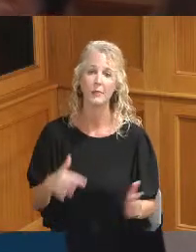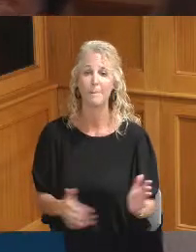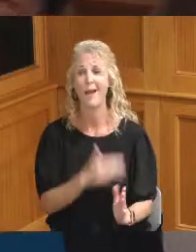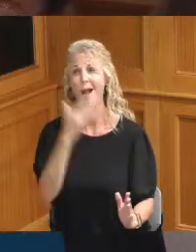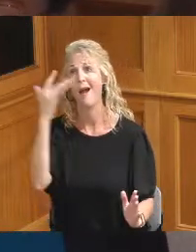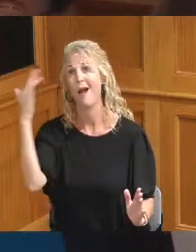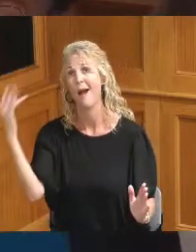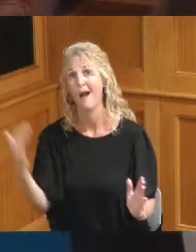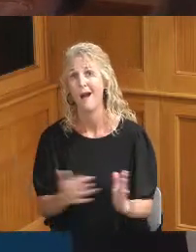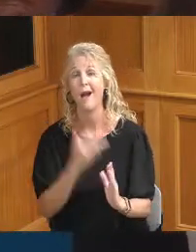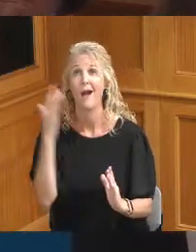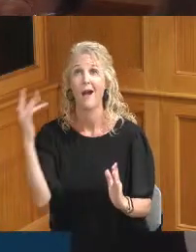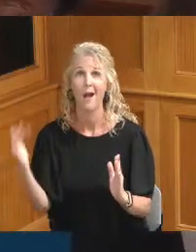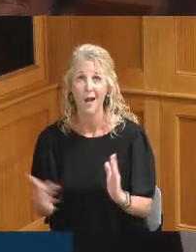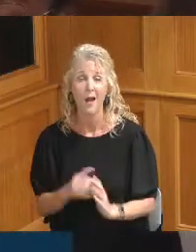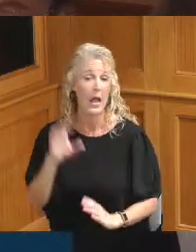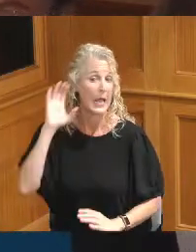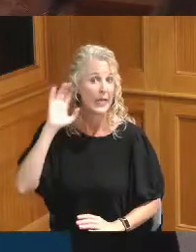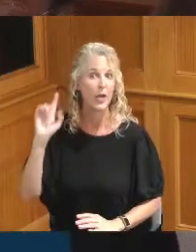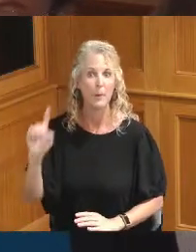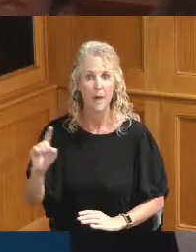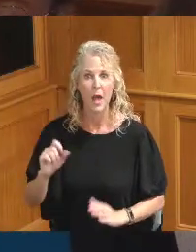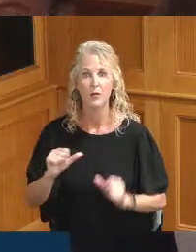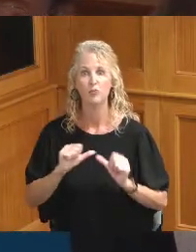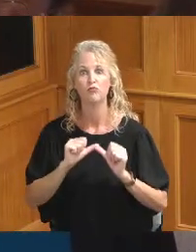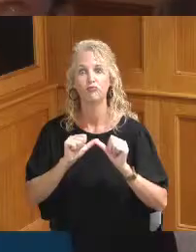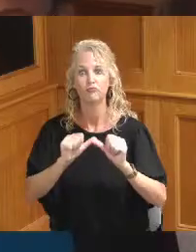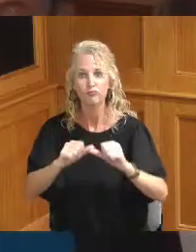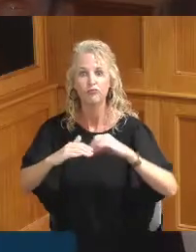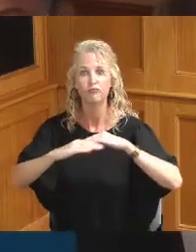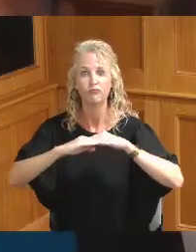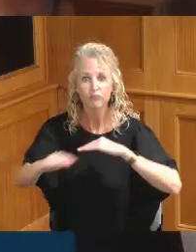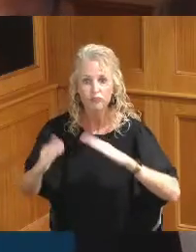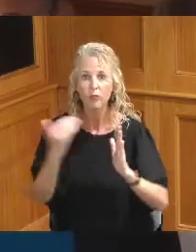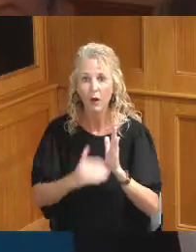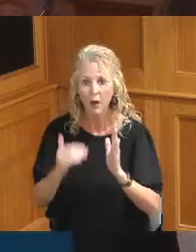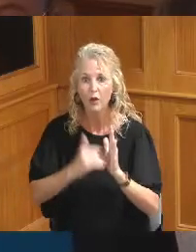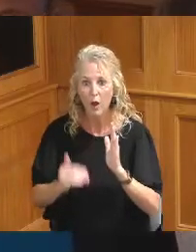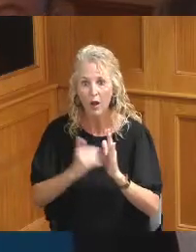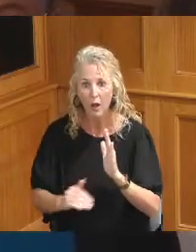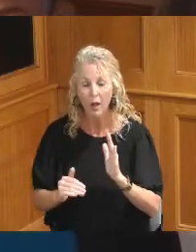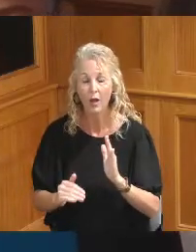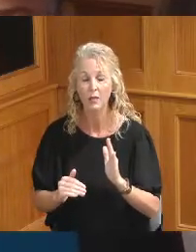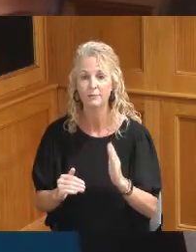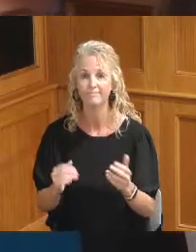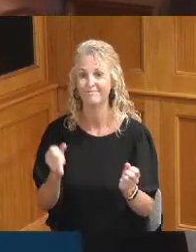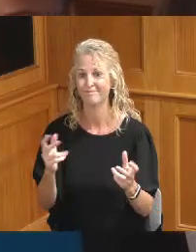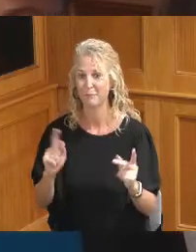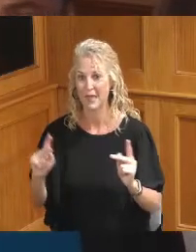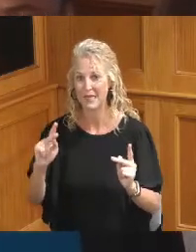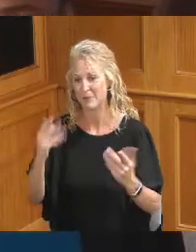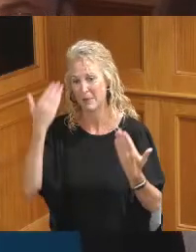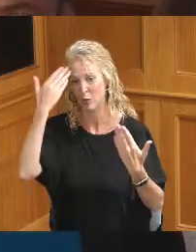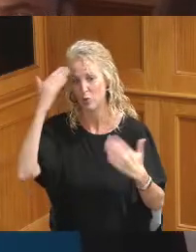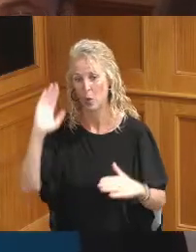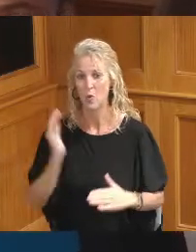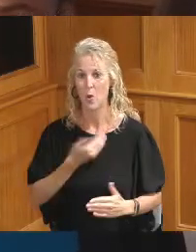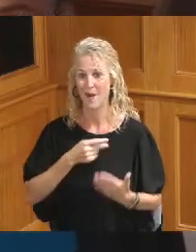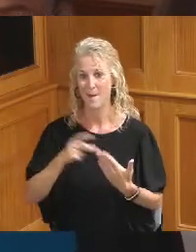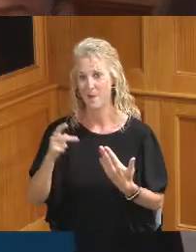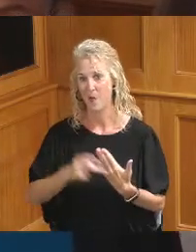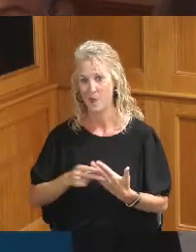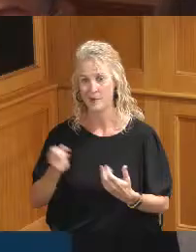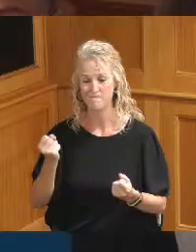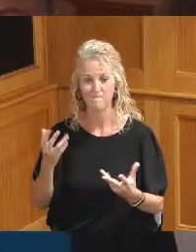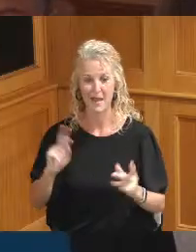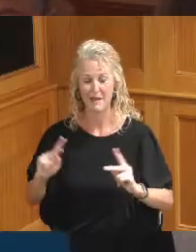have something, that's constantly bringing us to the table. And then the outreach. A lot of people don't know about the program. A lot of people don't know